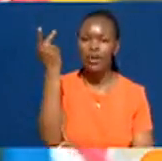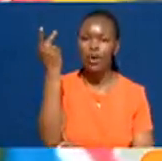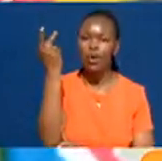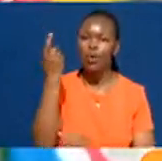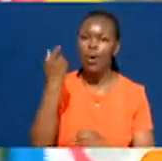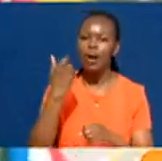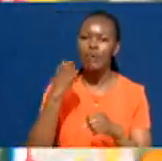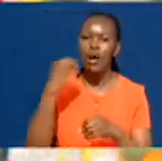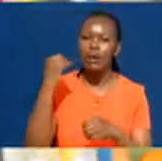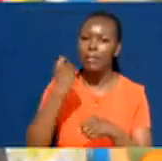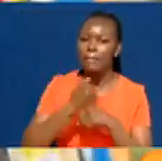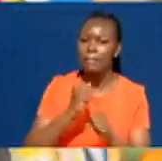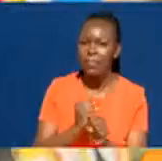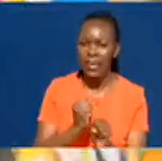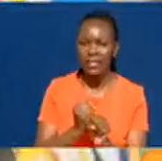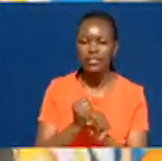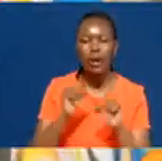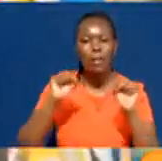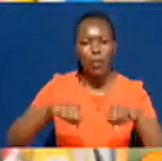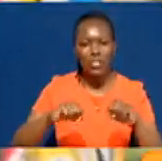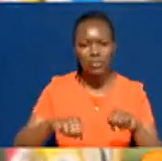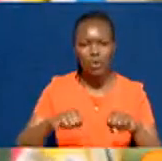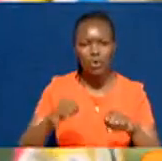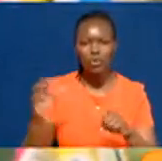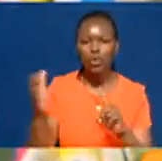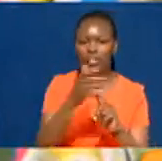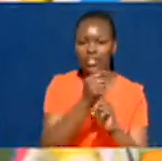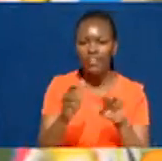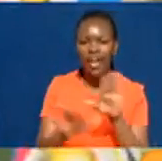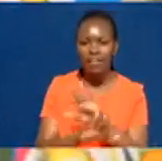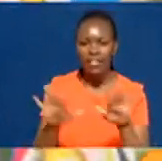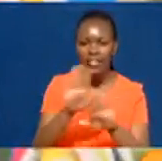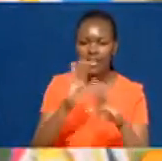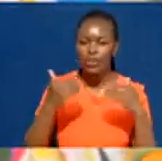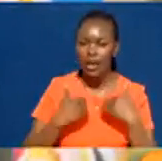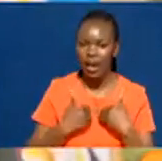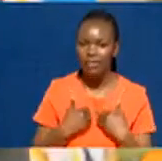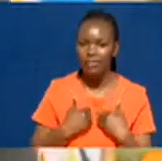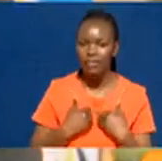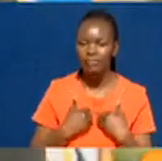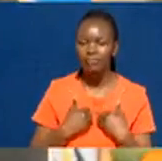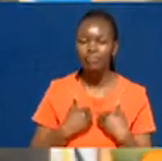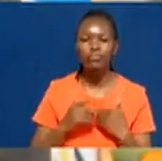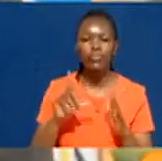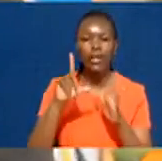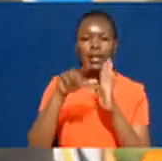us getting where we have. I will shortly be